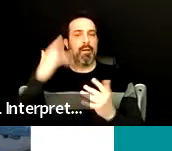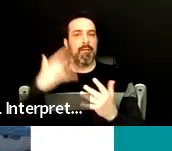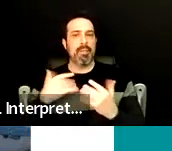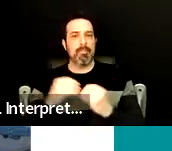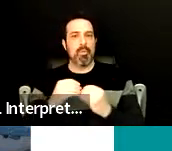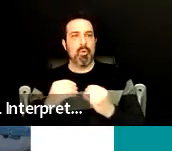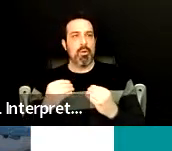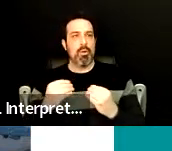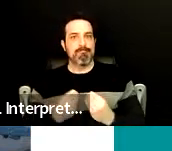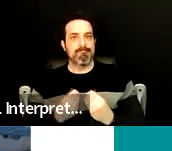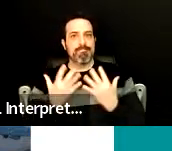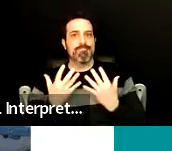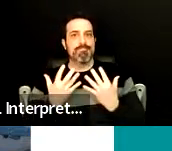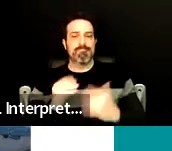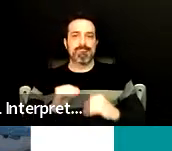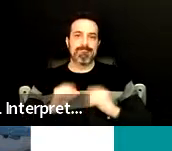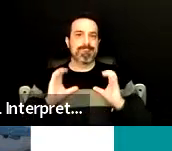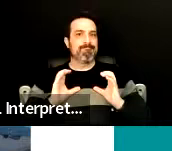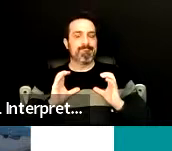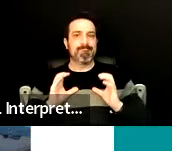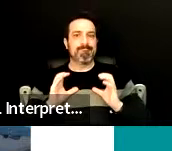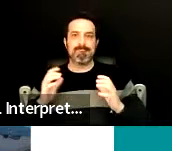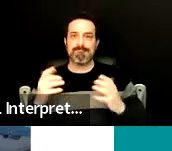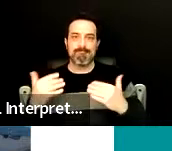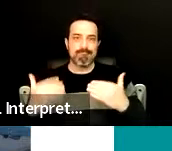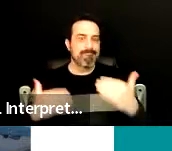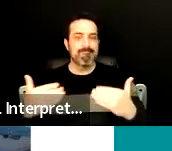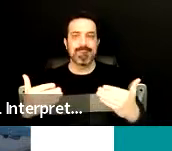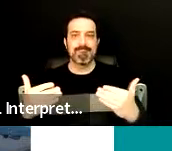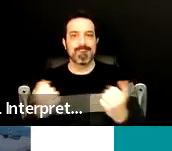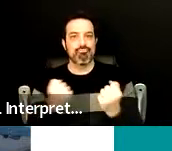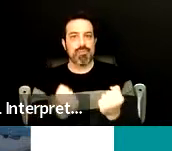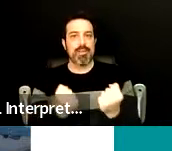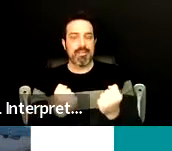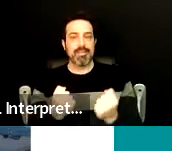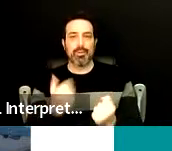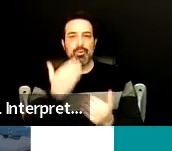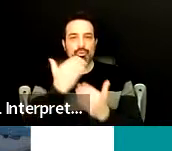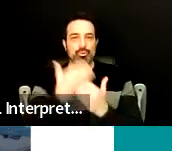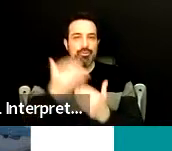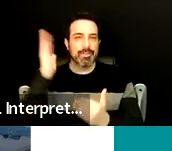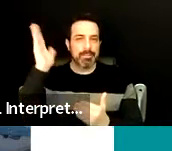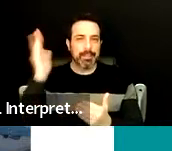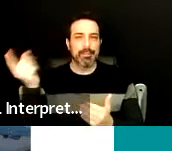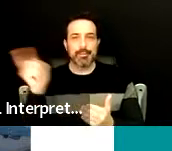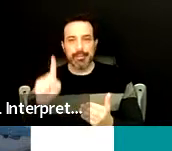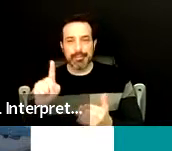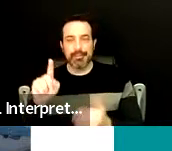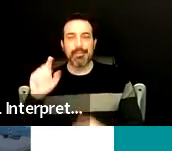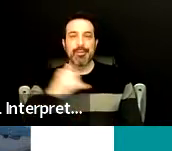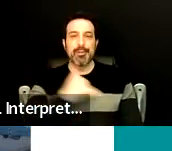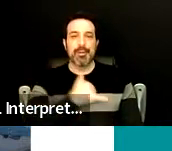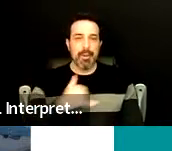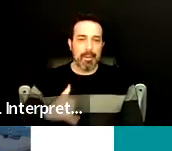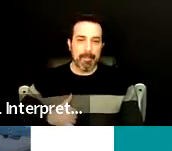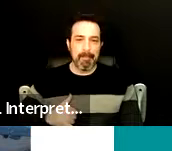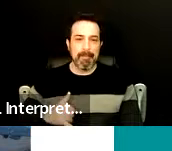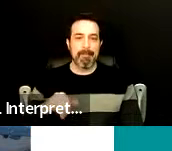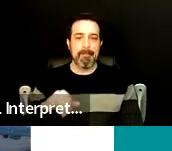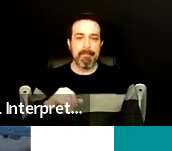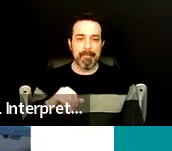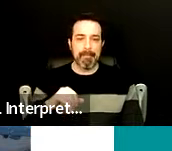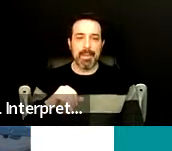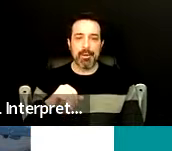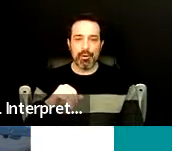So we had a lot of great speakers. Mayor Ann was there, as